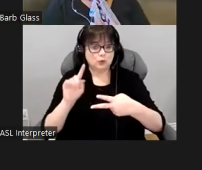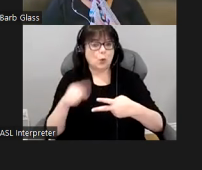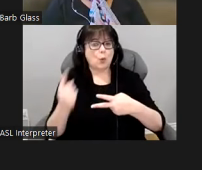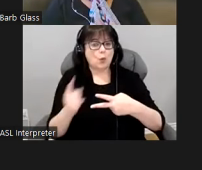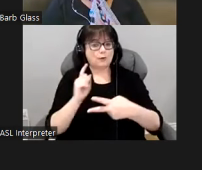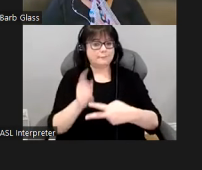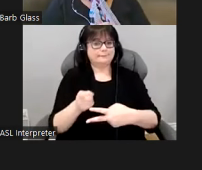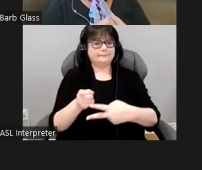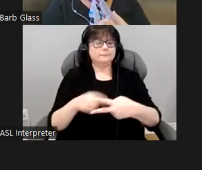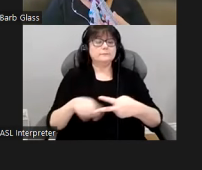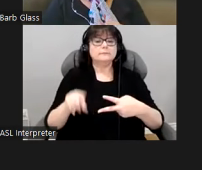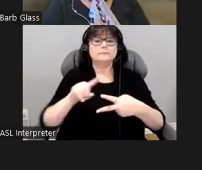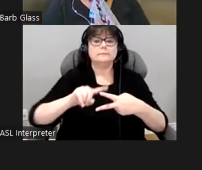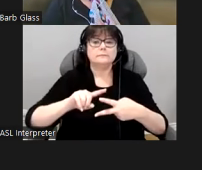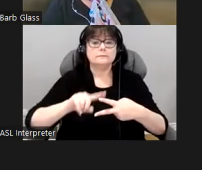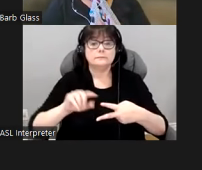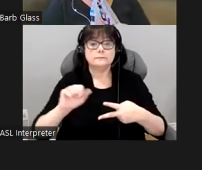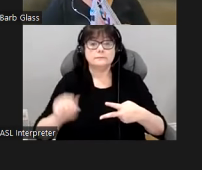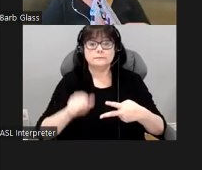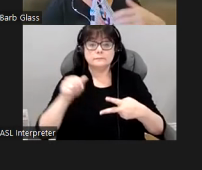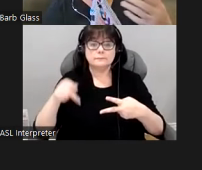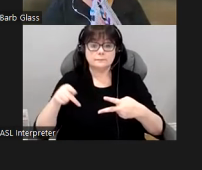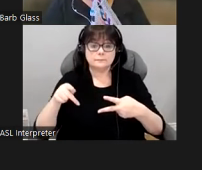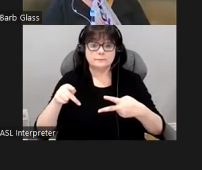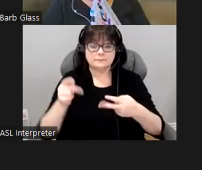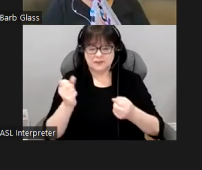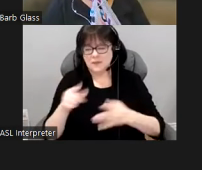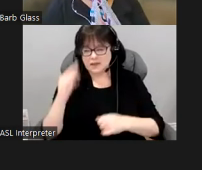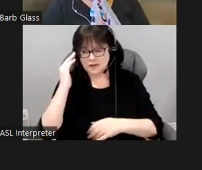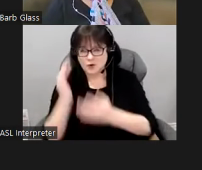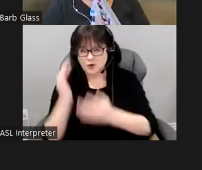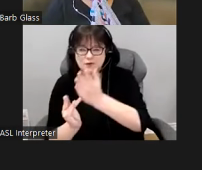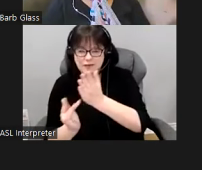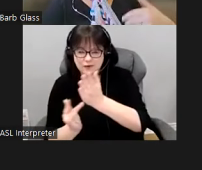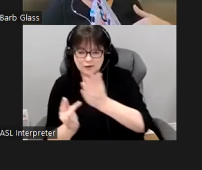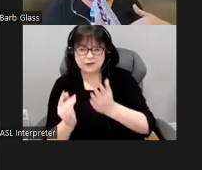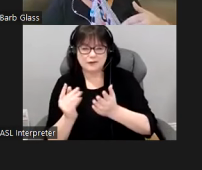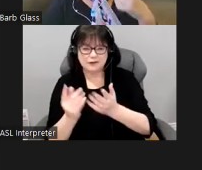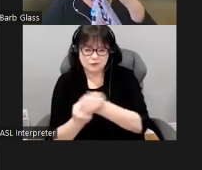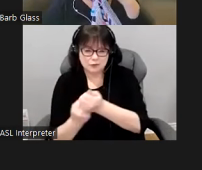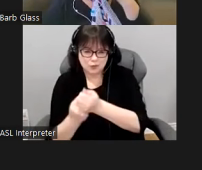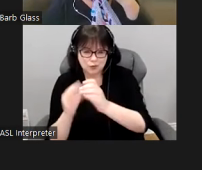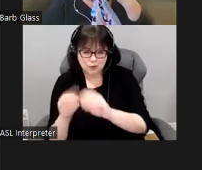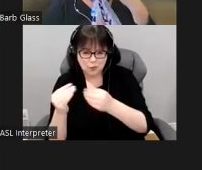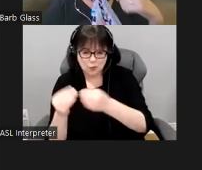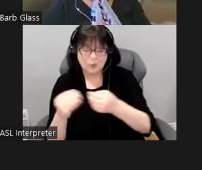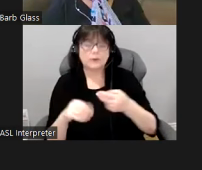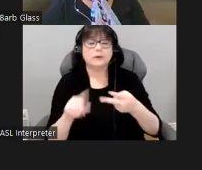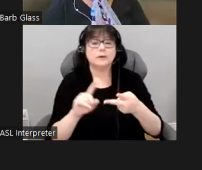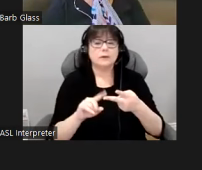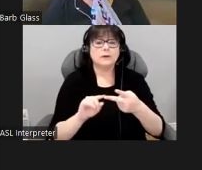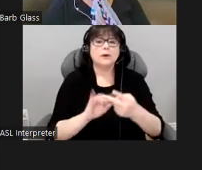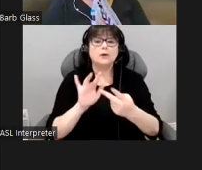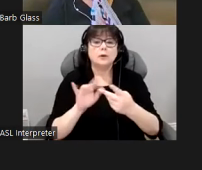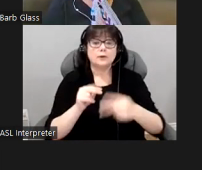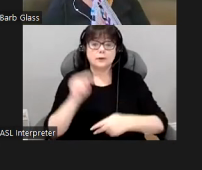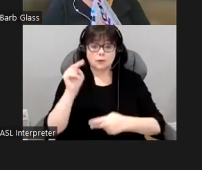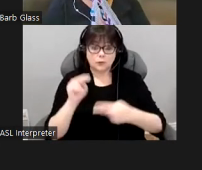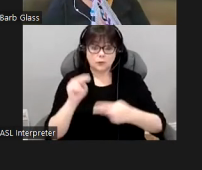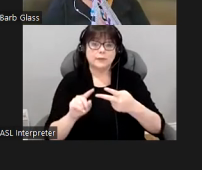and technology support organization, and Contact North were able to get some funding